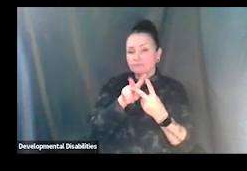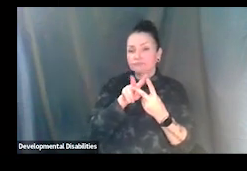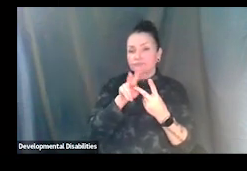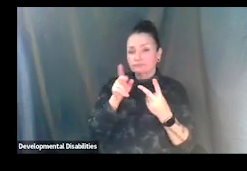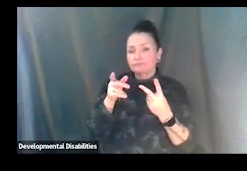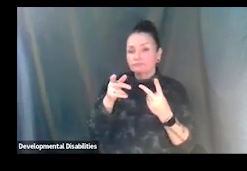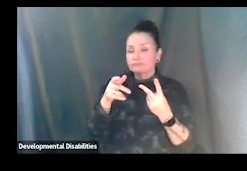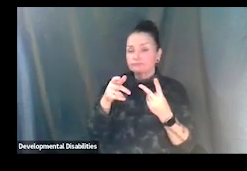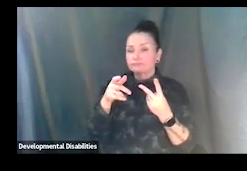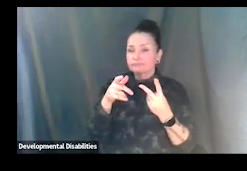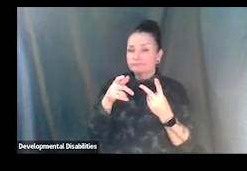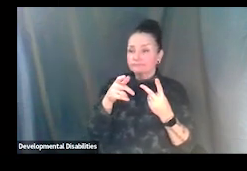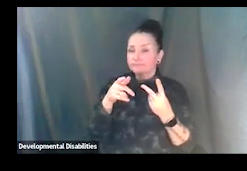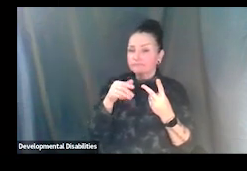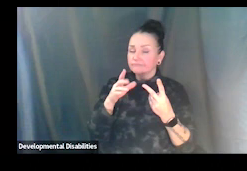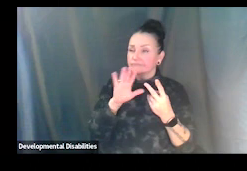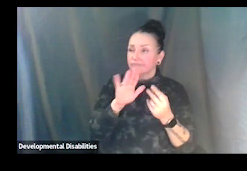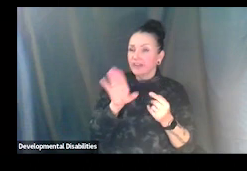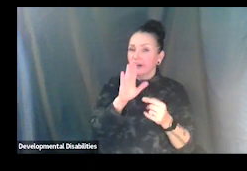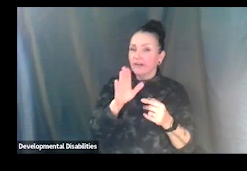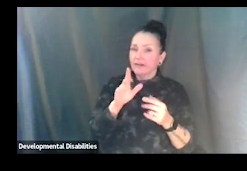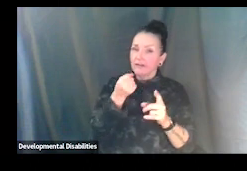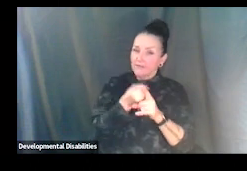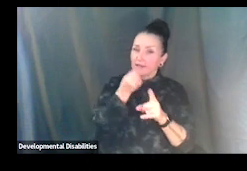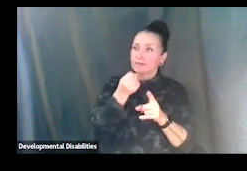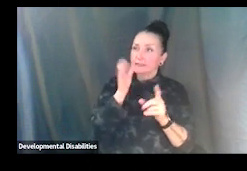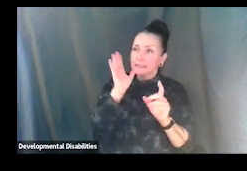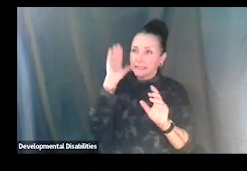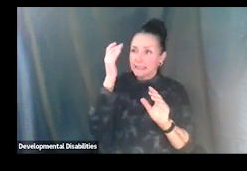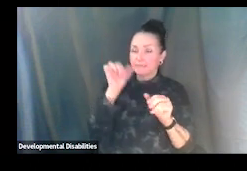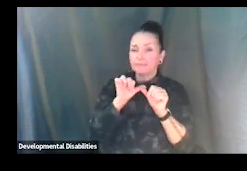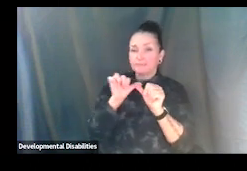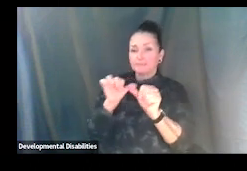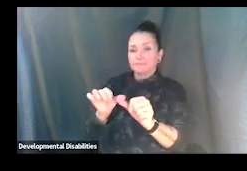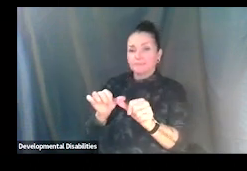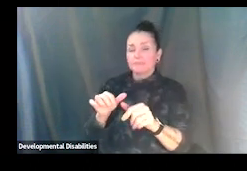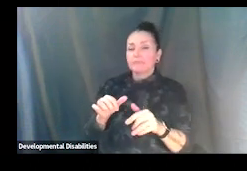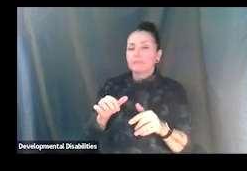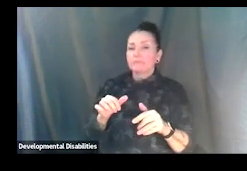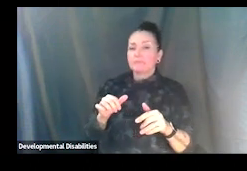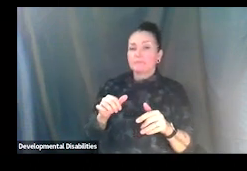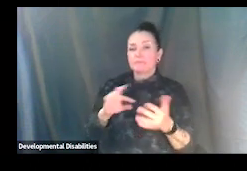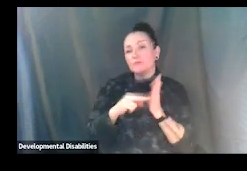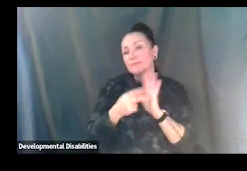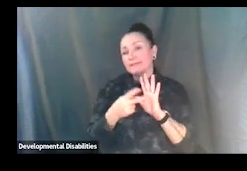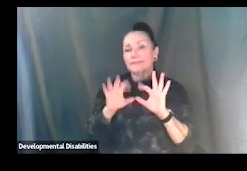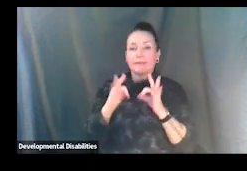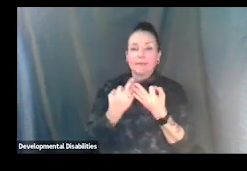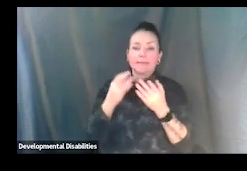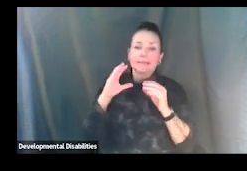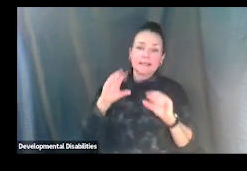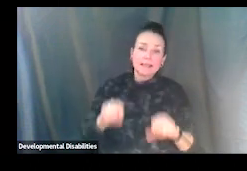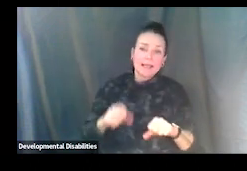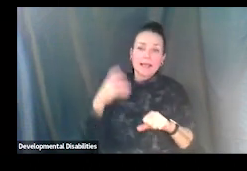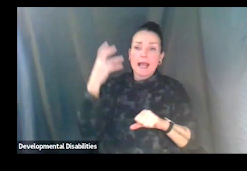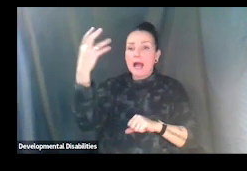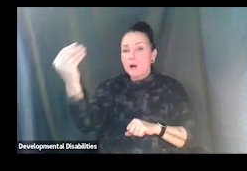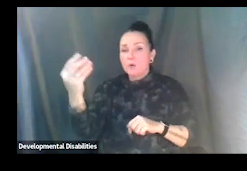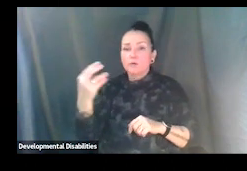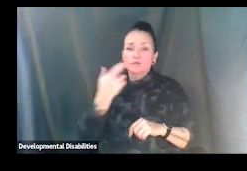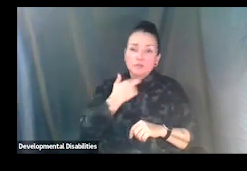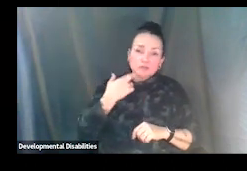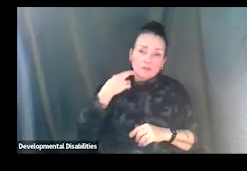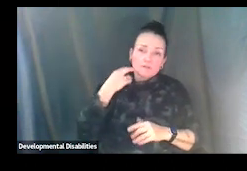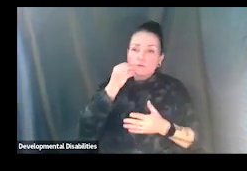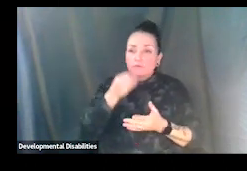that their families can now start going out and doing things in the community more, so they get that kind of exposure. And I think it just makes a significant difference to people's quality of life, both